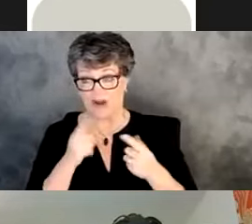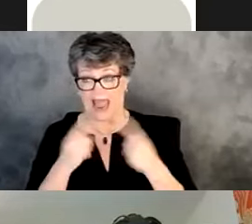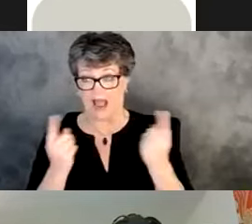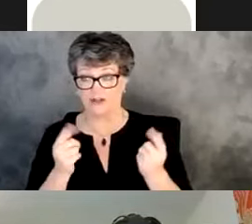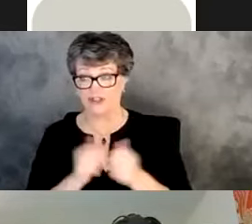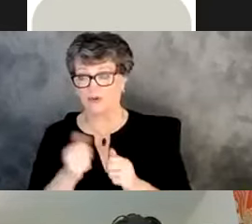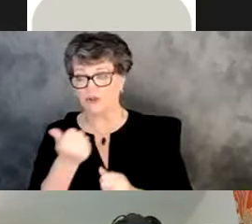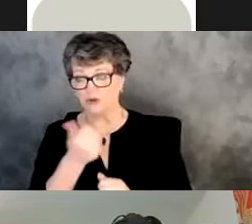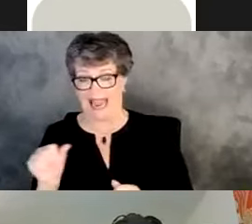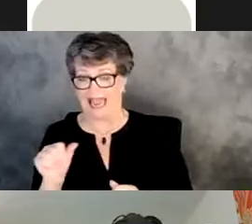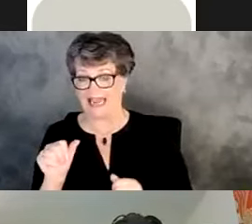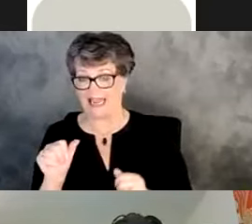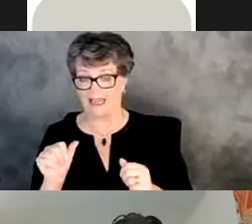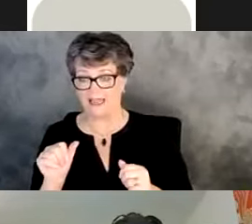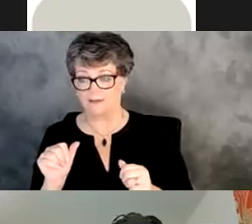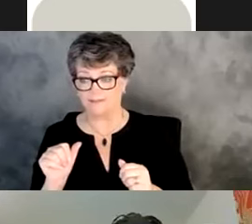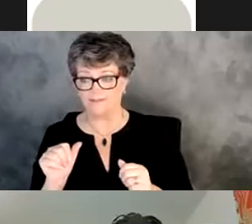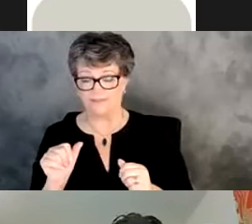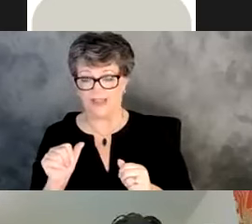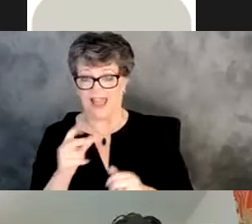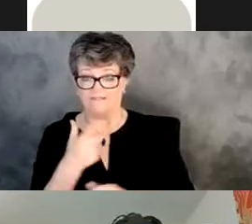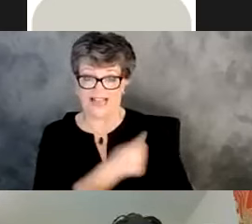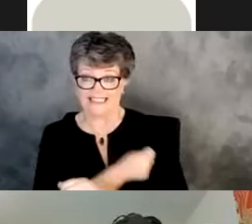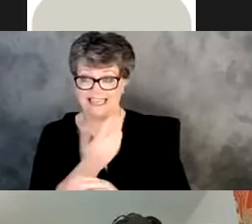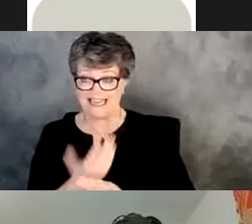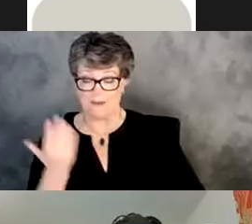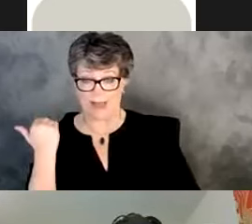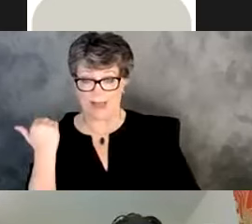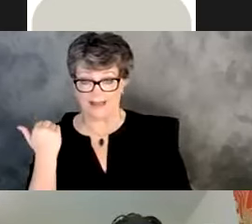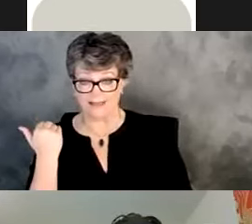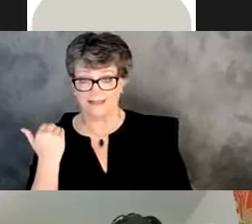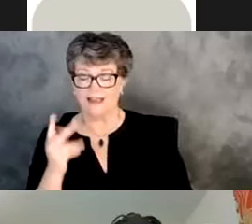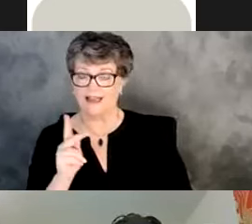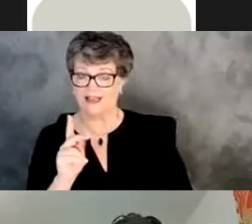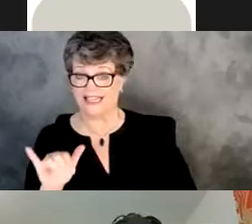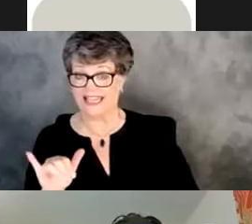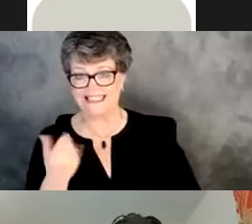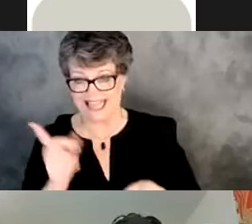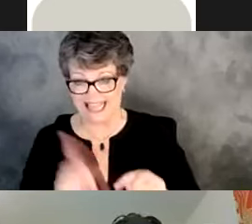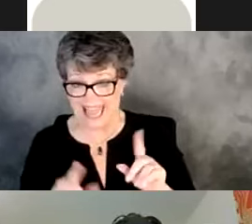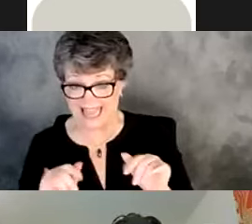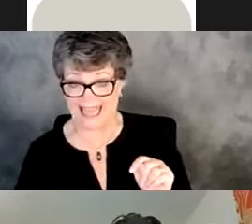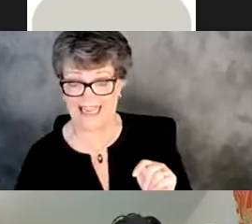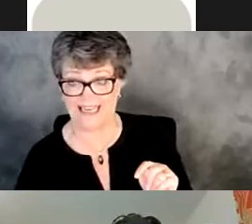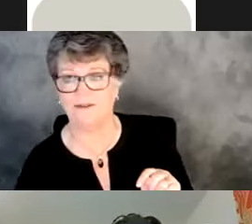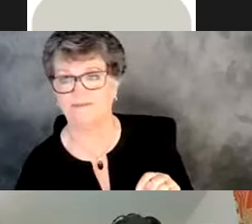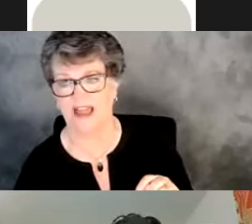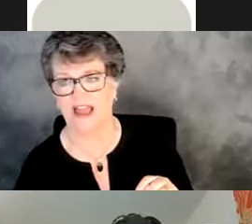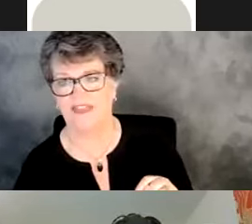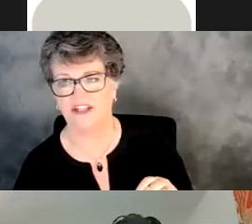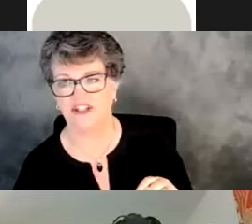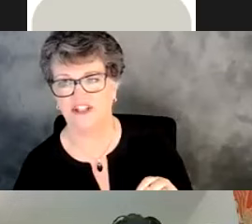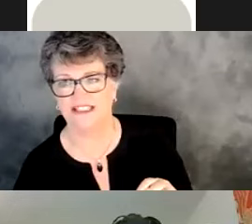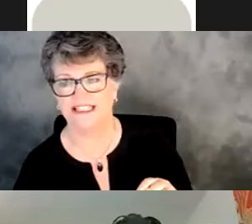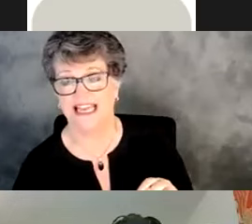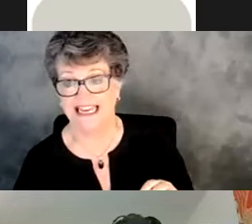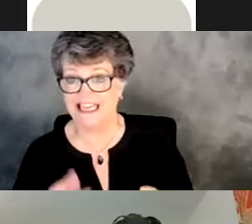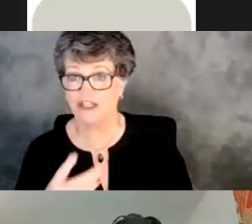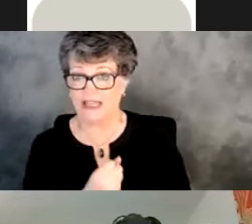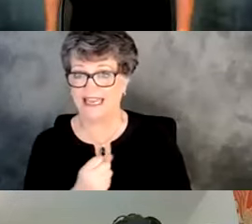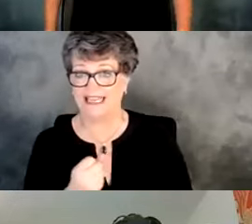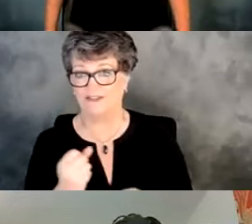any other vaccine in the past, the key is not that they can't get this vaccine, that they just need to get it in a healthcare setting